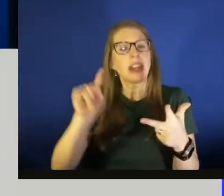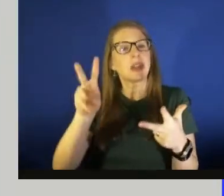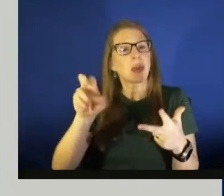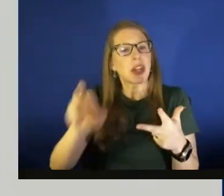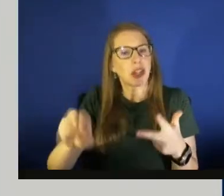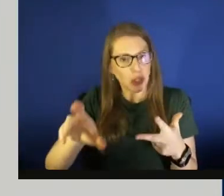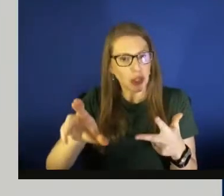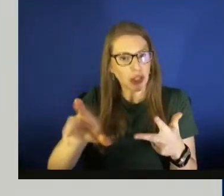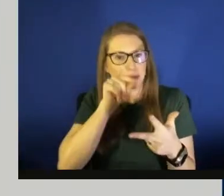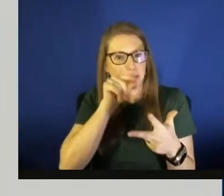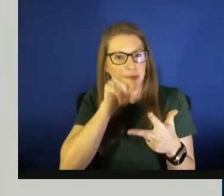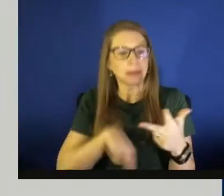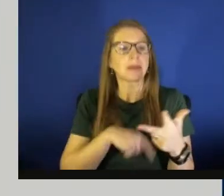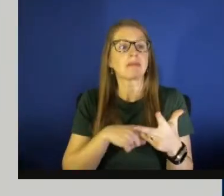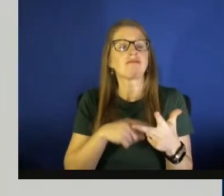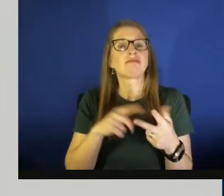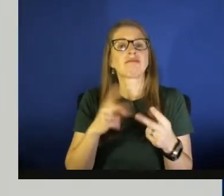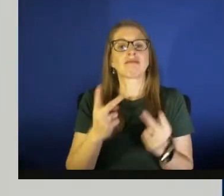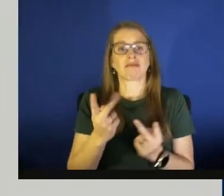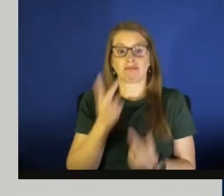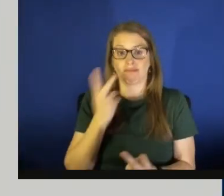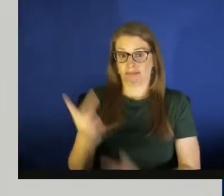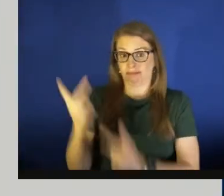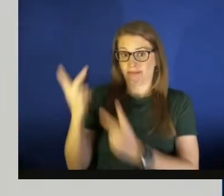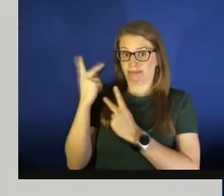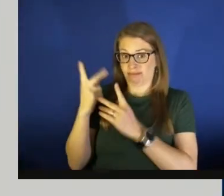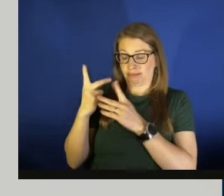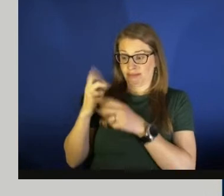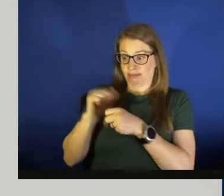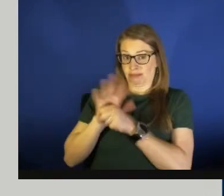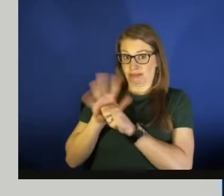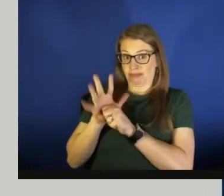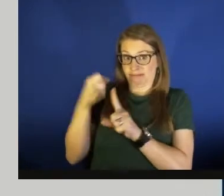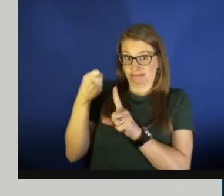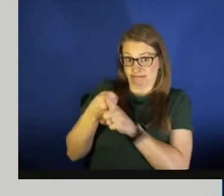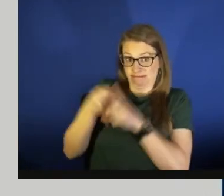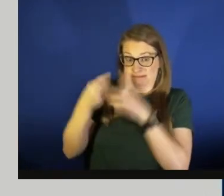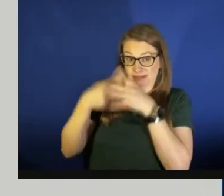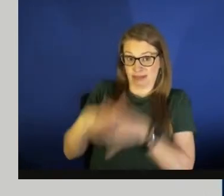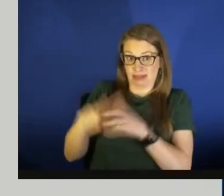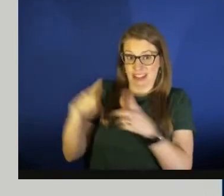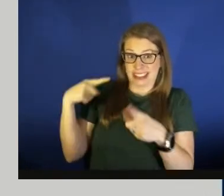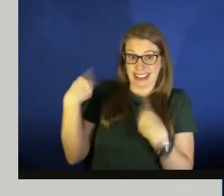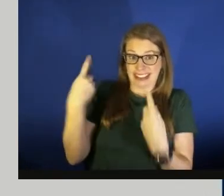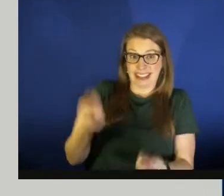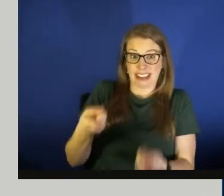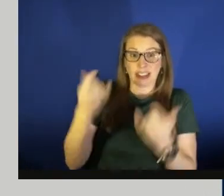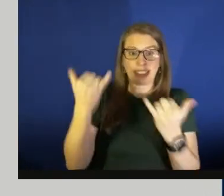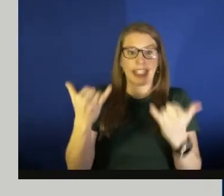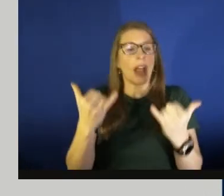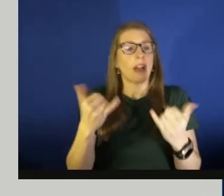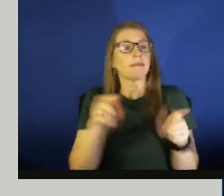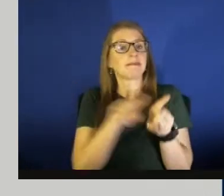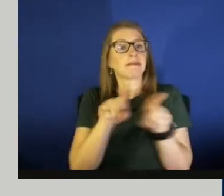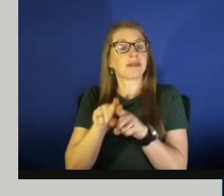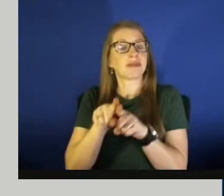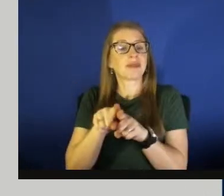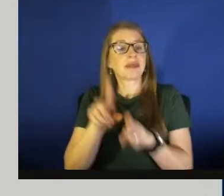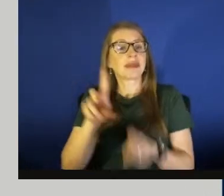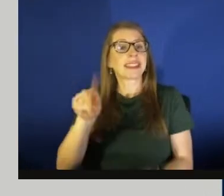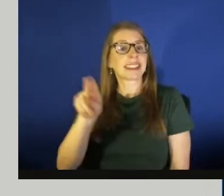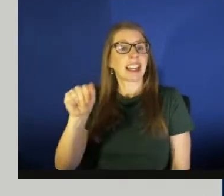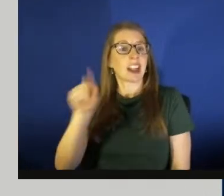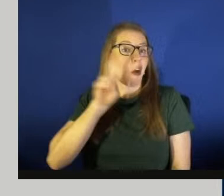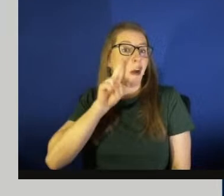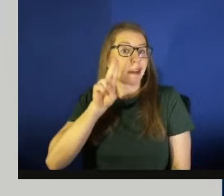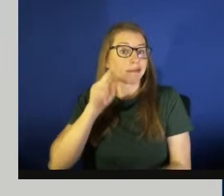look back from the start of the pandemic until now, the past 2 years. Plus, Dr. Dana Hawkinson joins us with our COVID count and